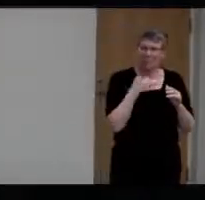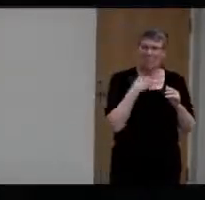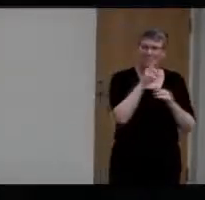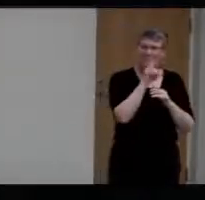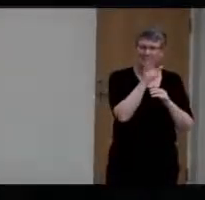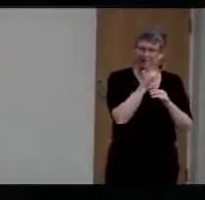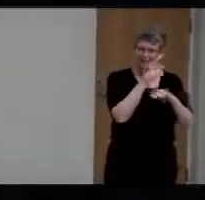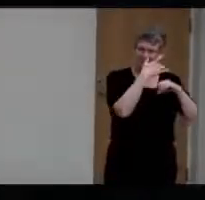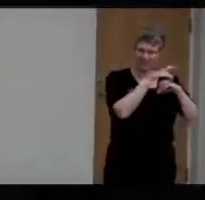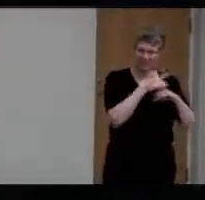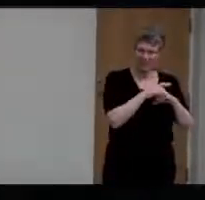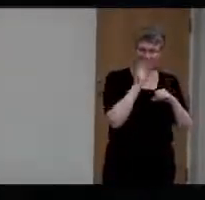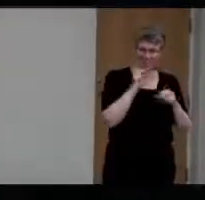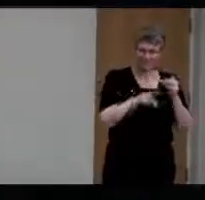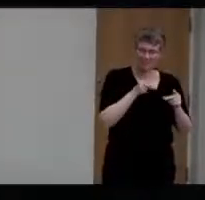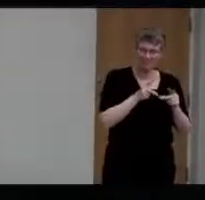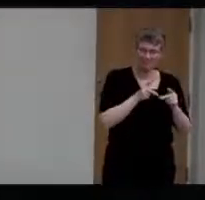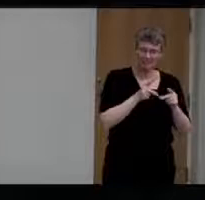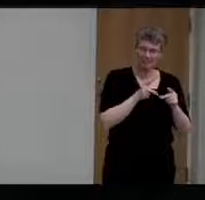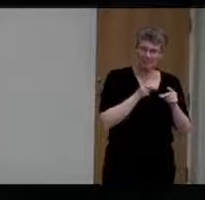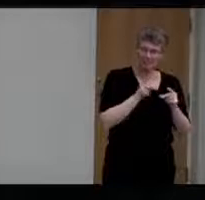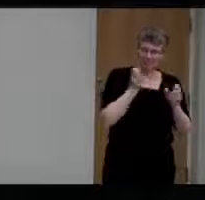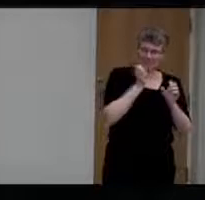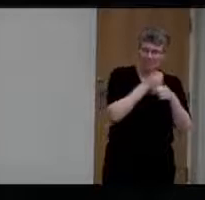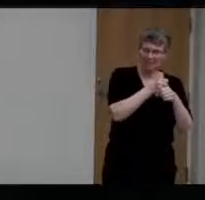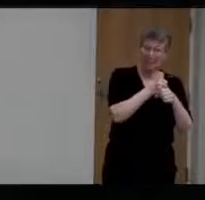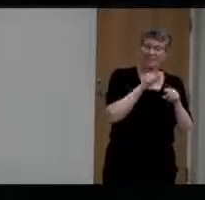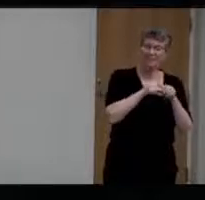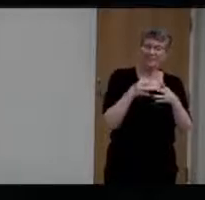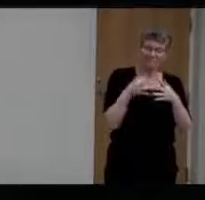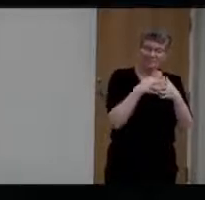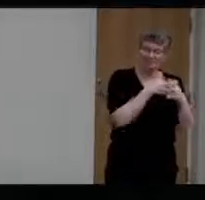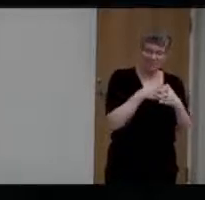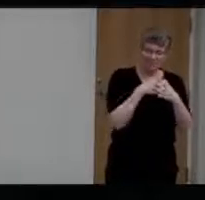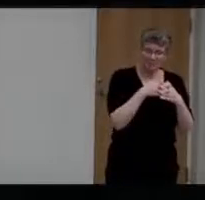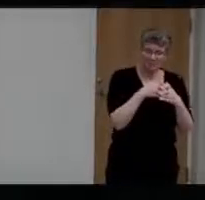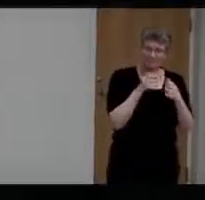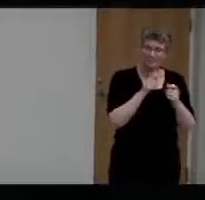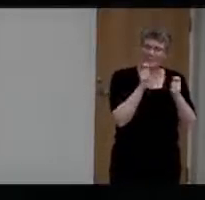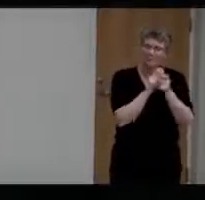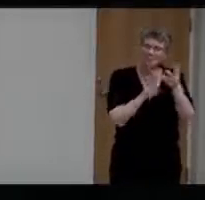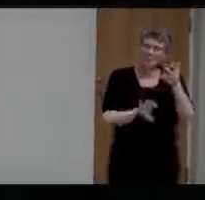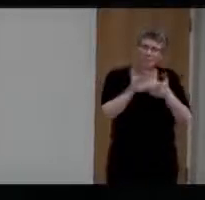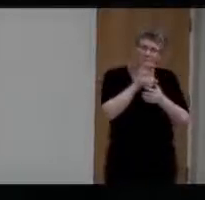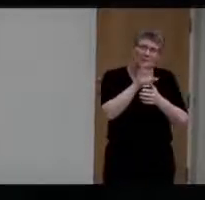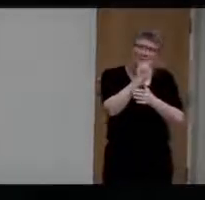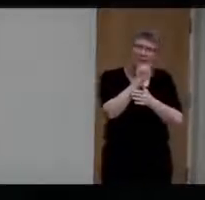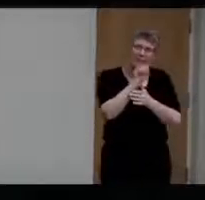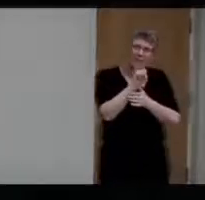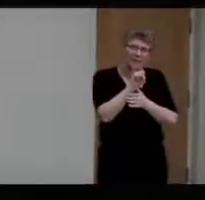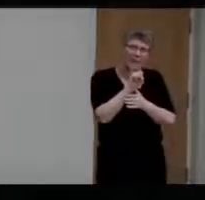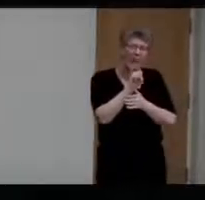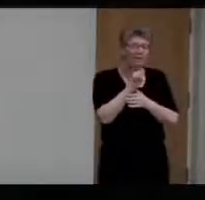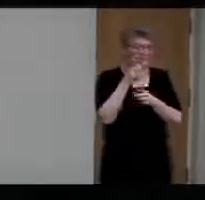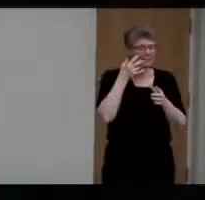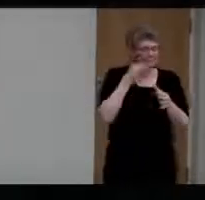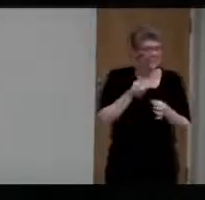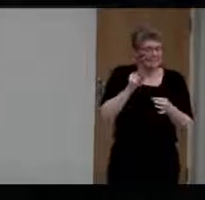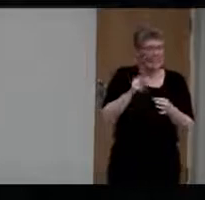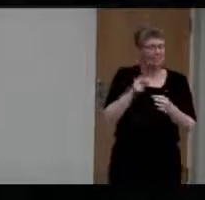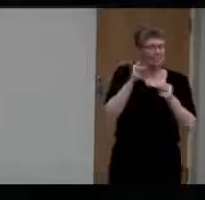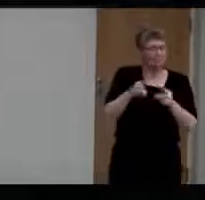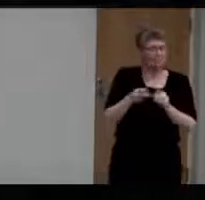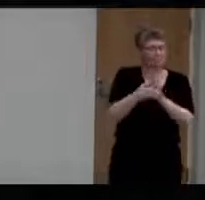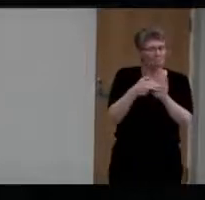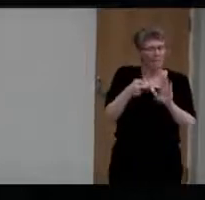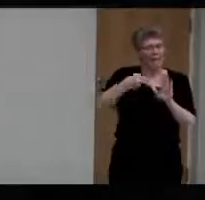using? So in the criminal justice system in the United States, they have particular criteria that they use for whether someone's a high-risk offender. And